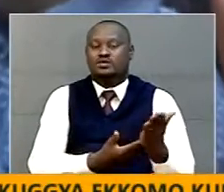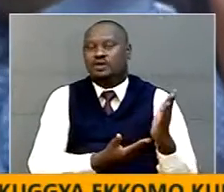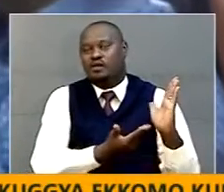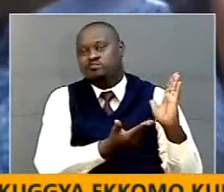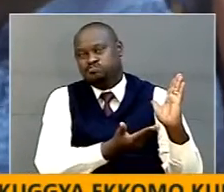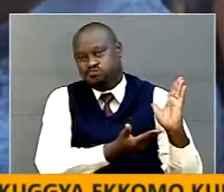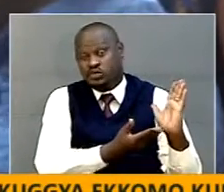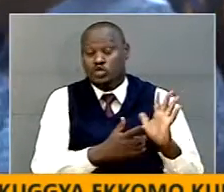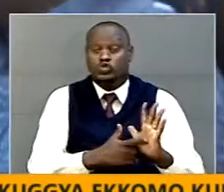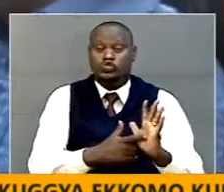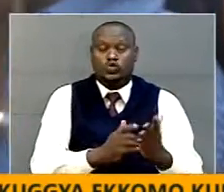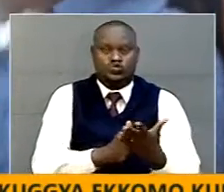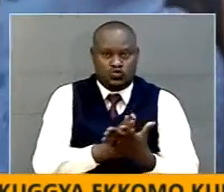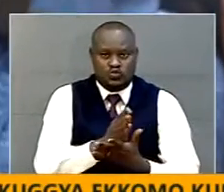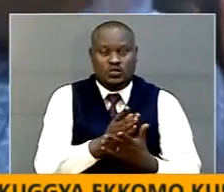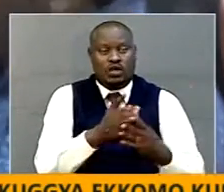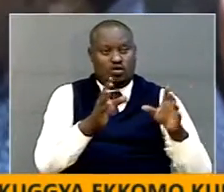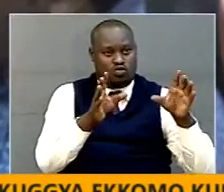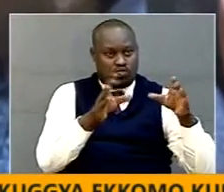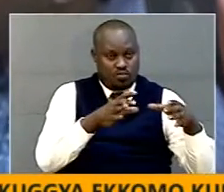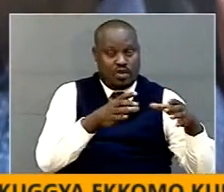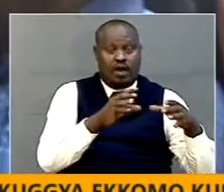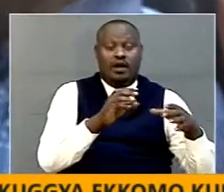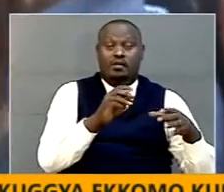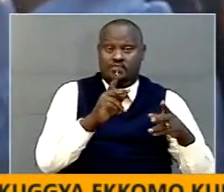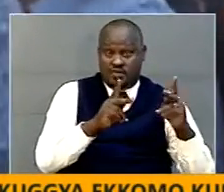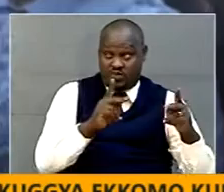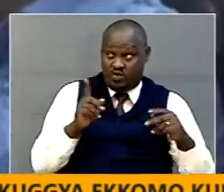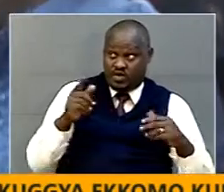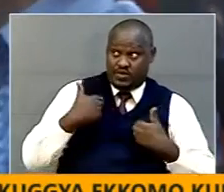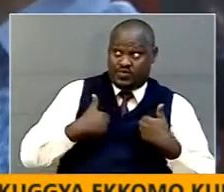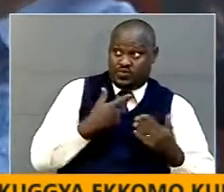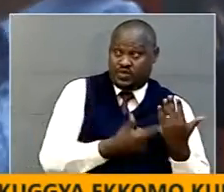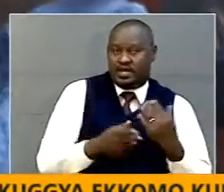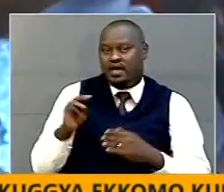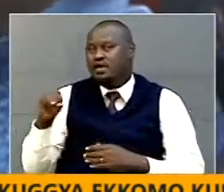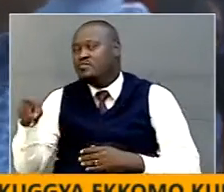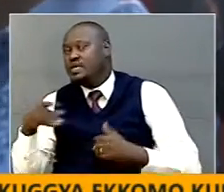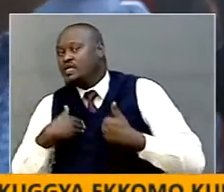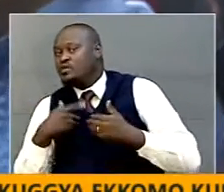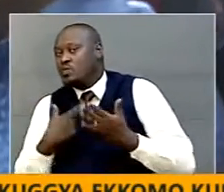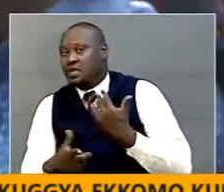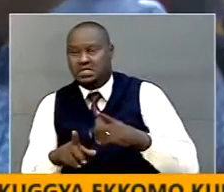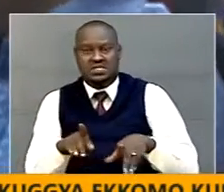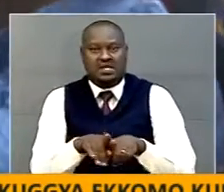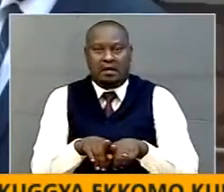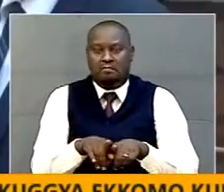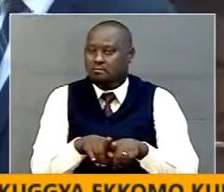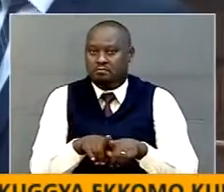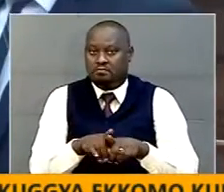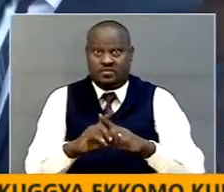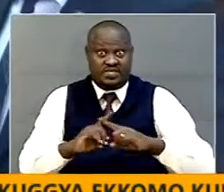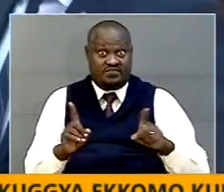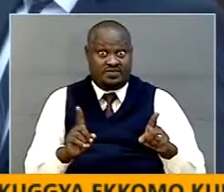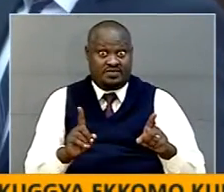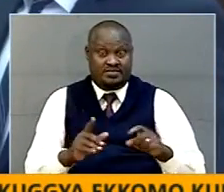a complete mismatch between the interests of the citizens and the interests of the leaders that aim to represent them. Ibago lyo